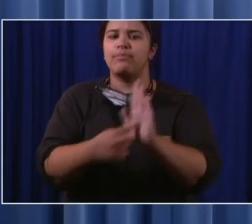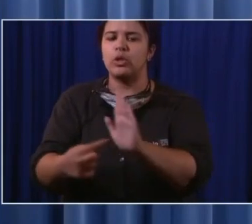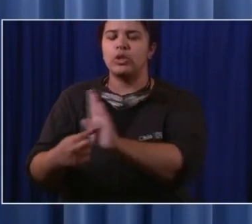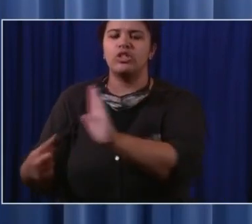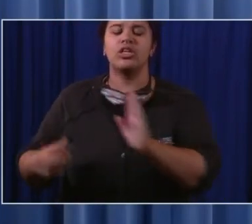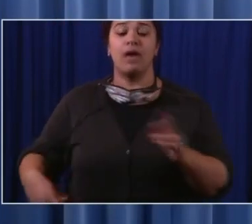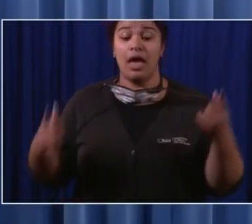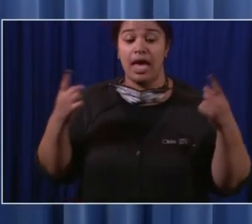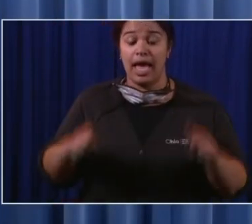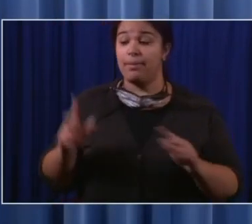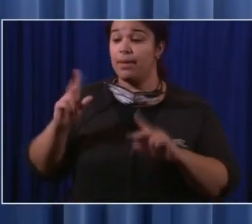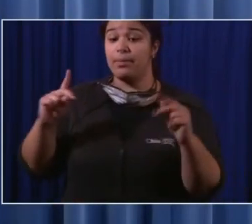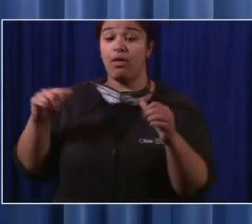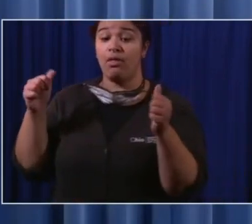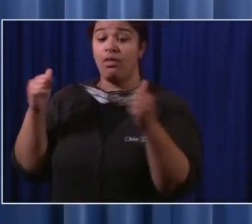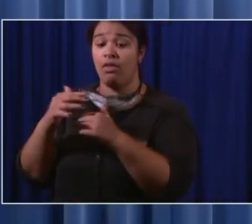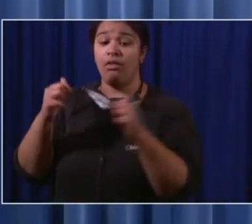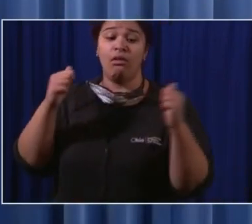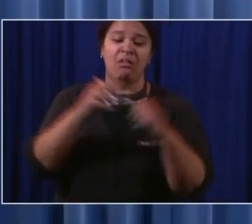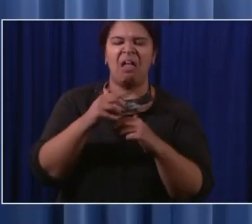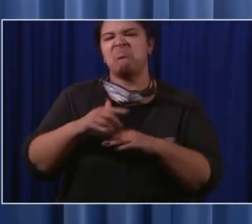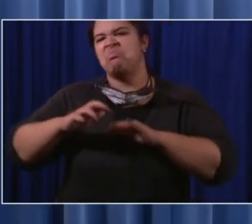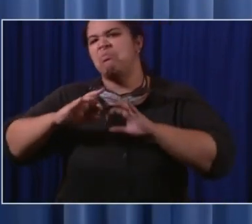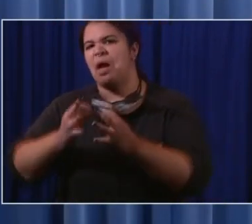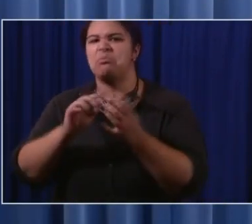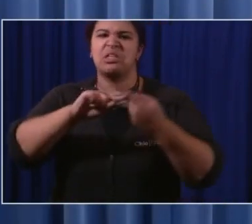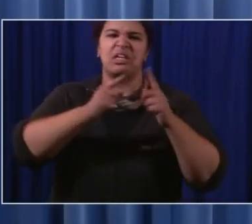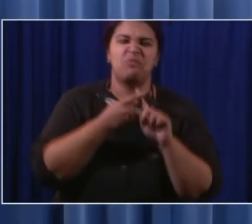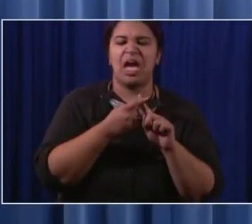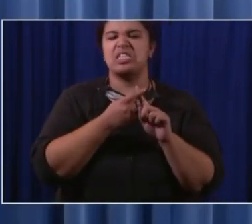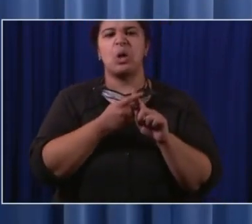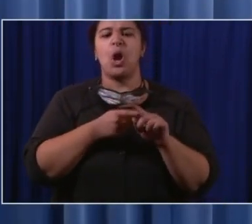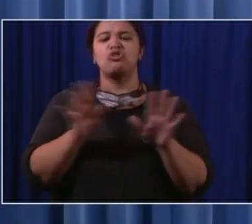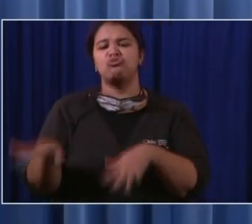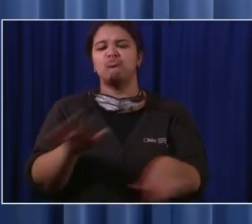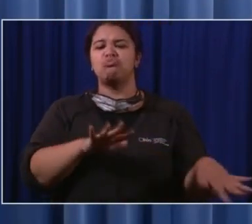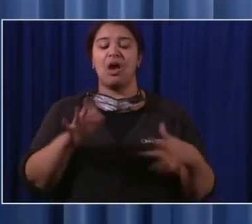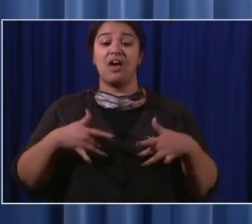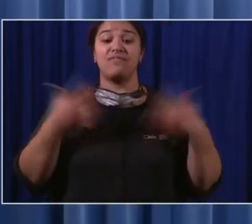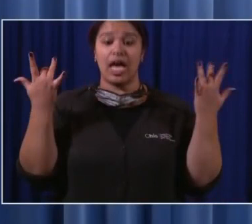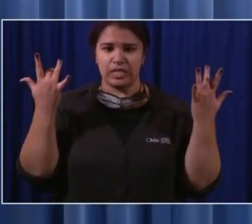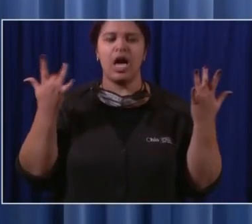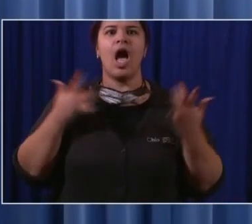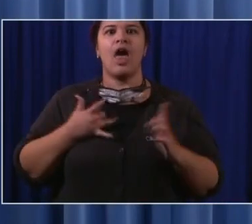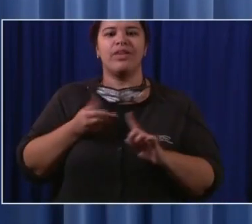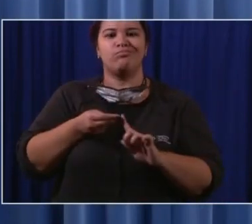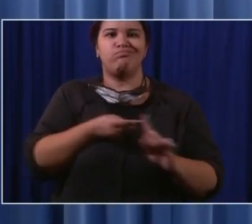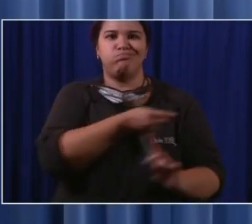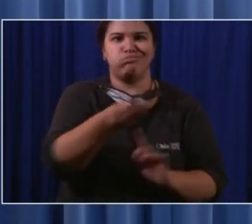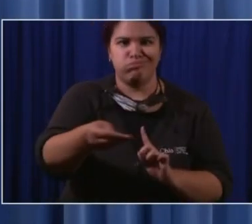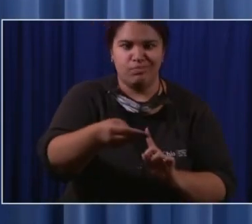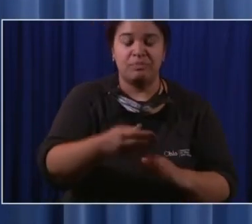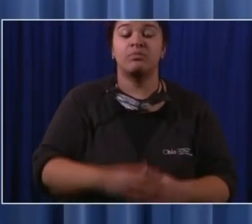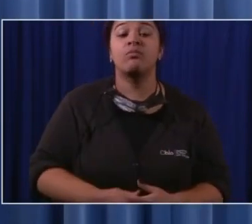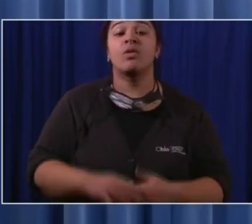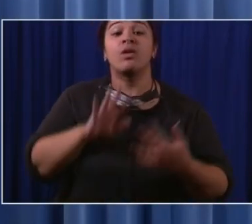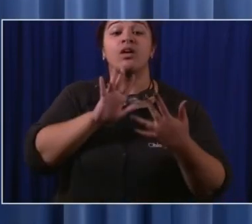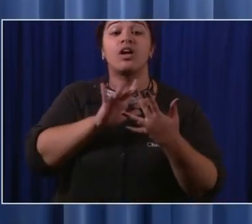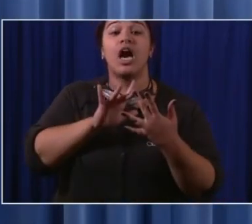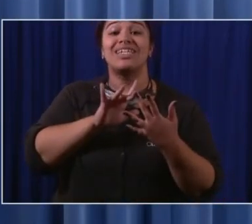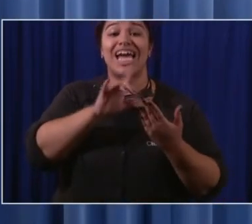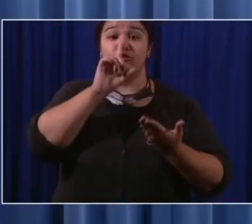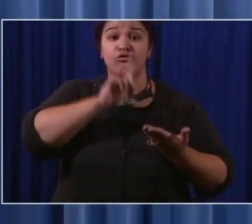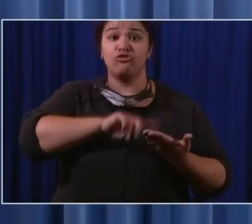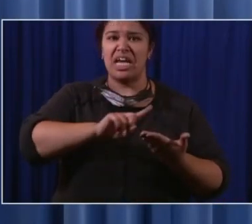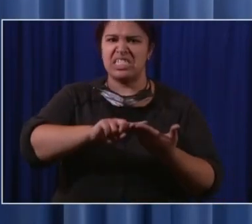and events. Contact tracing has been going on for some months now. Why can't we get the data, not like specific